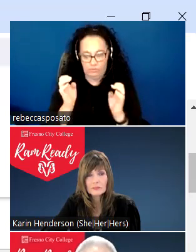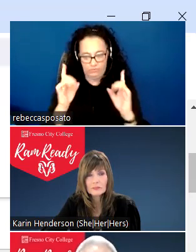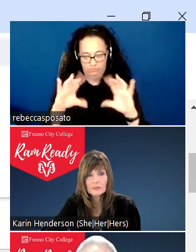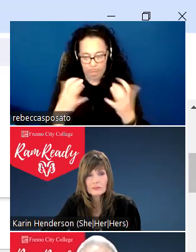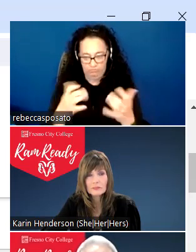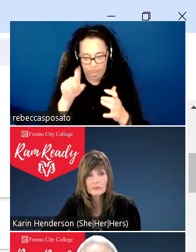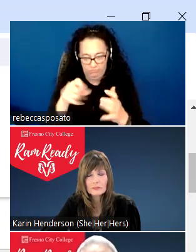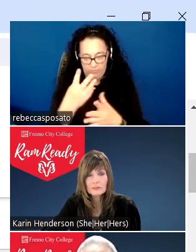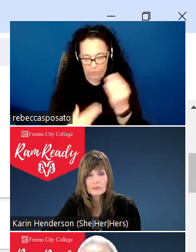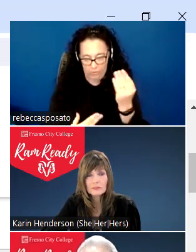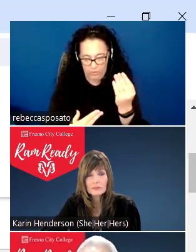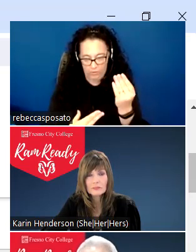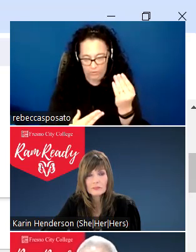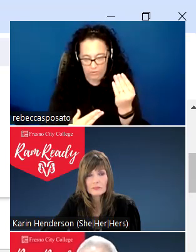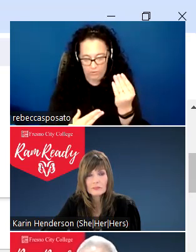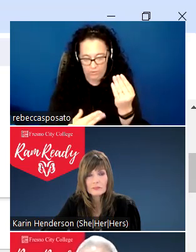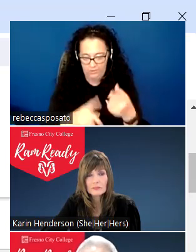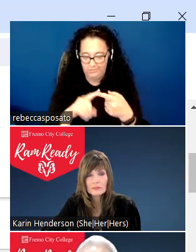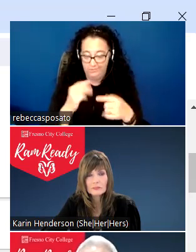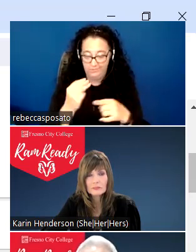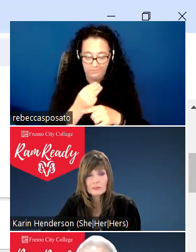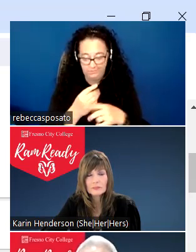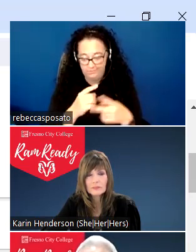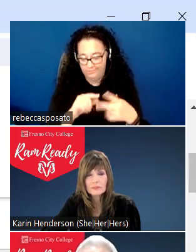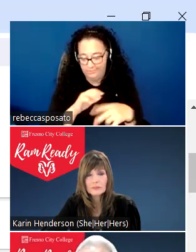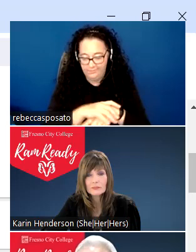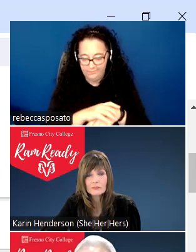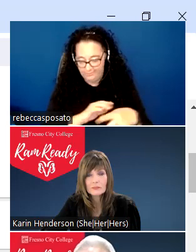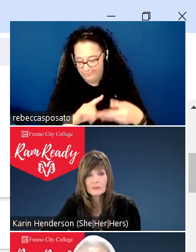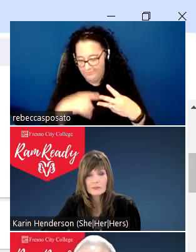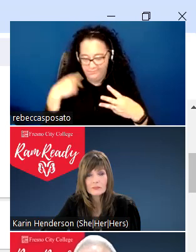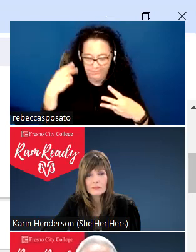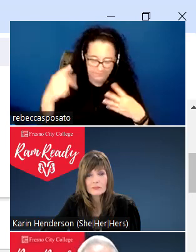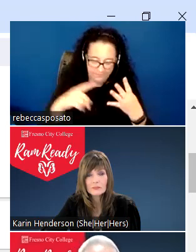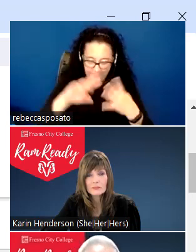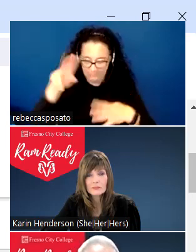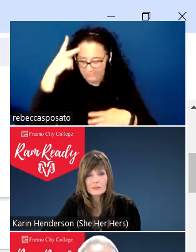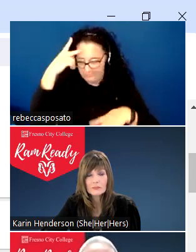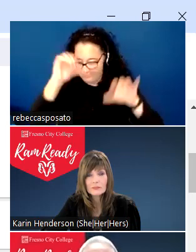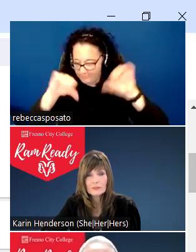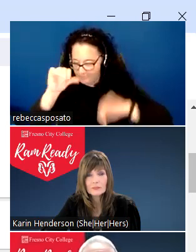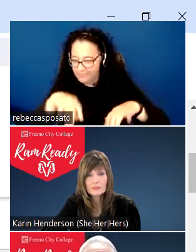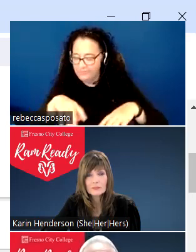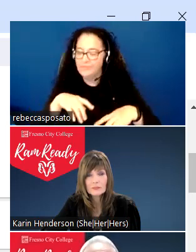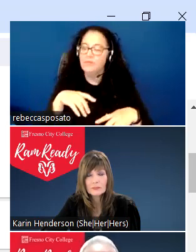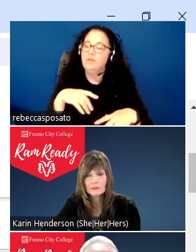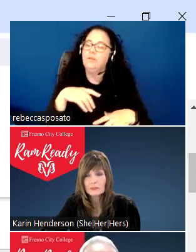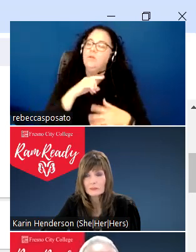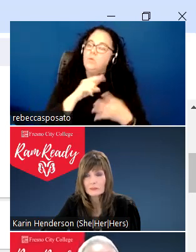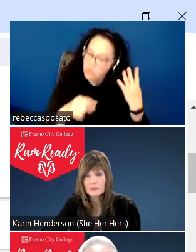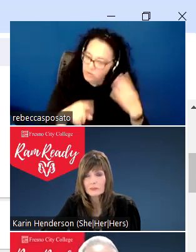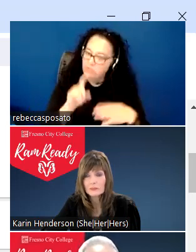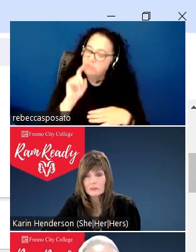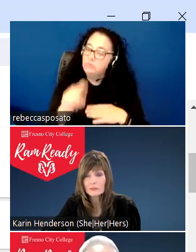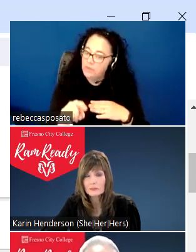Those are math, English, history, poli-sci, those classes. You also will have to